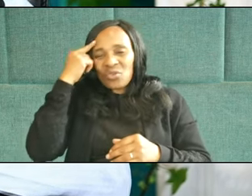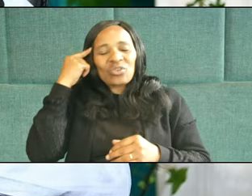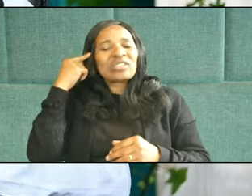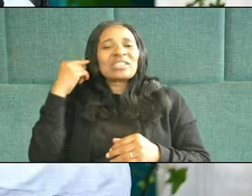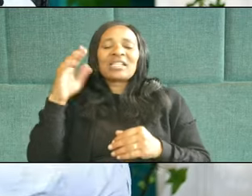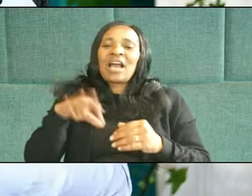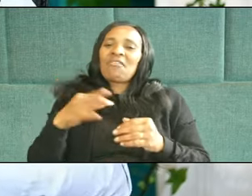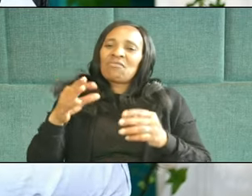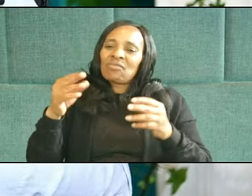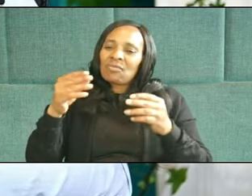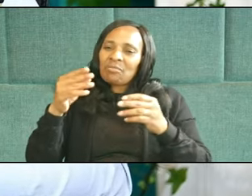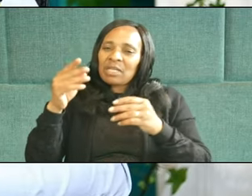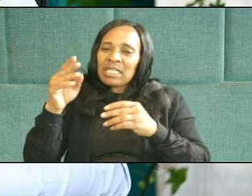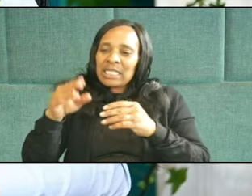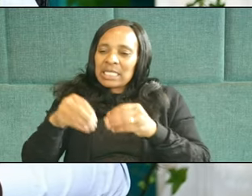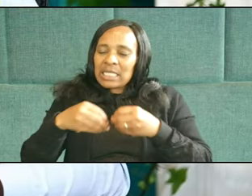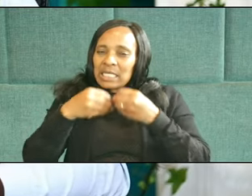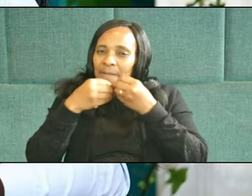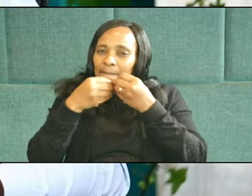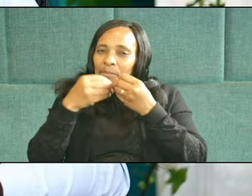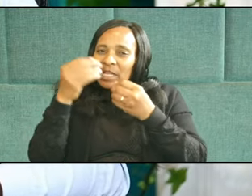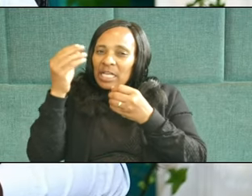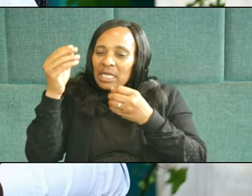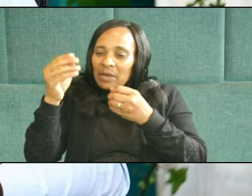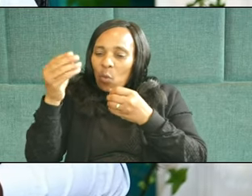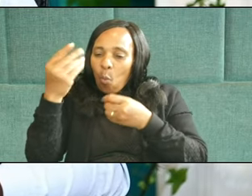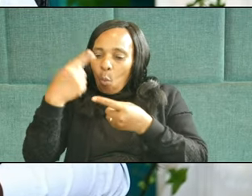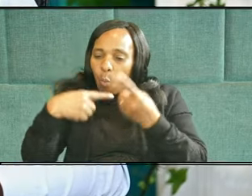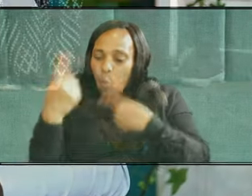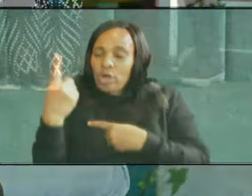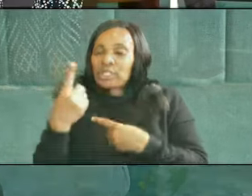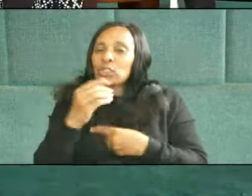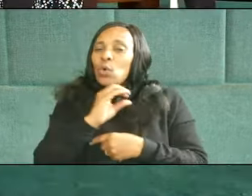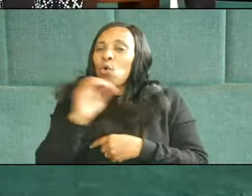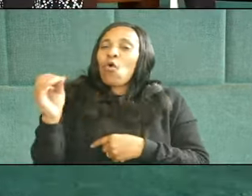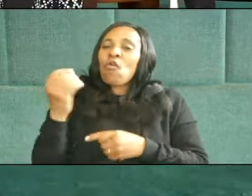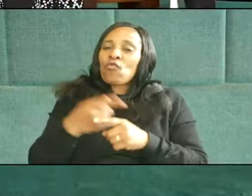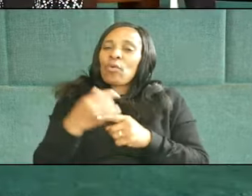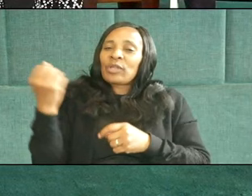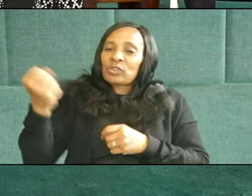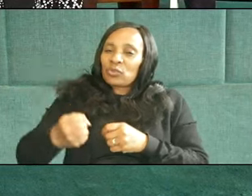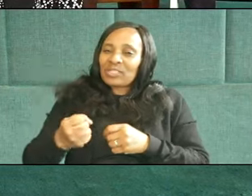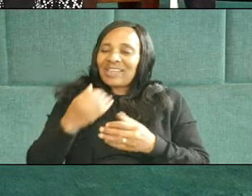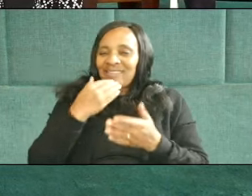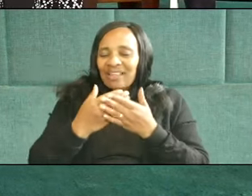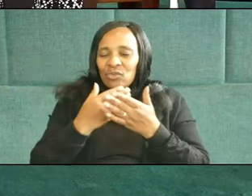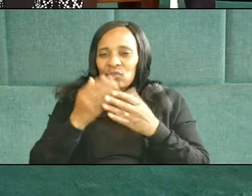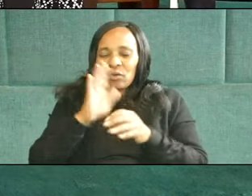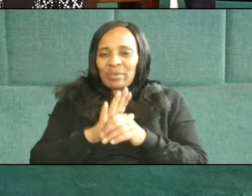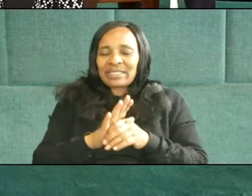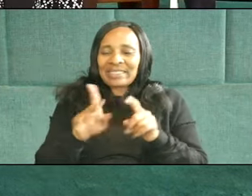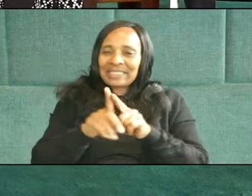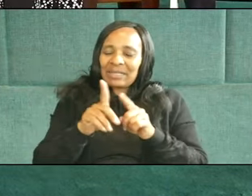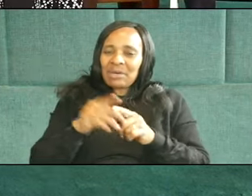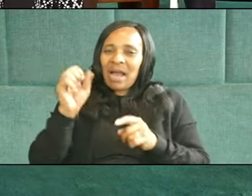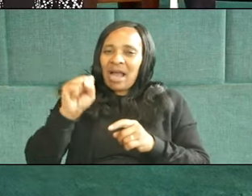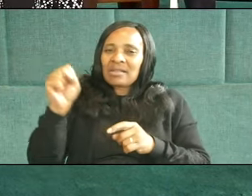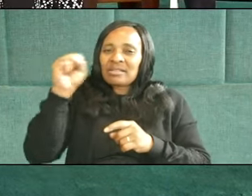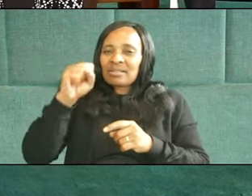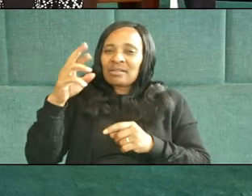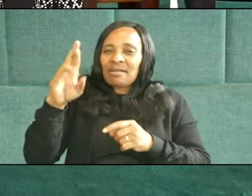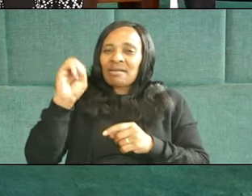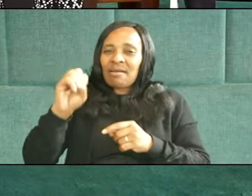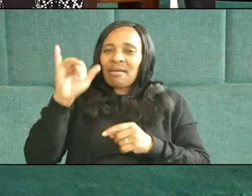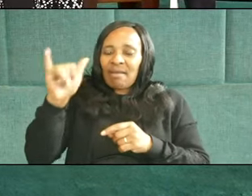sword. Mm-hmm. Thank you for that. We can combine that with the flashlight as well. I'd like Ashley to just take us through the flashlight. And probably